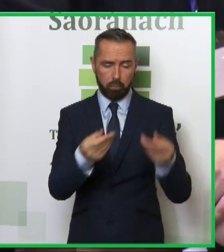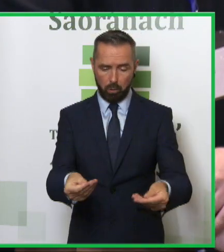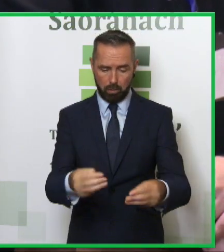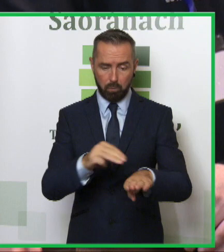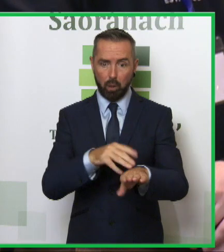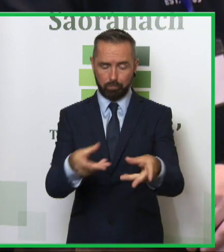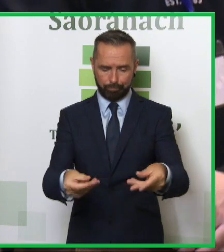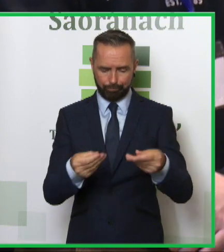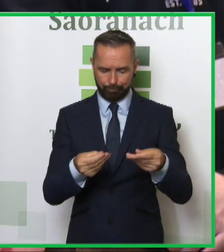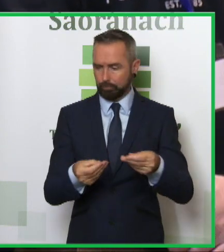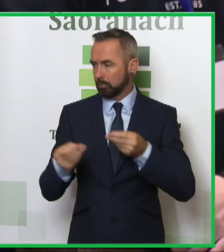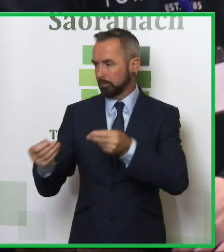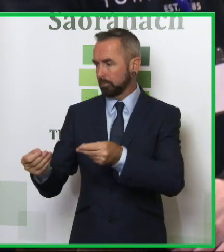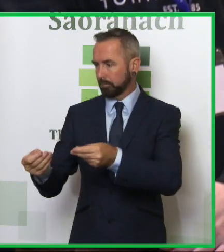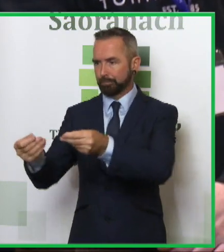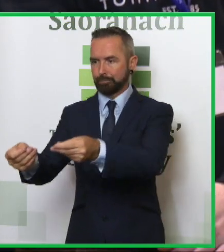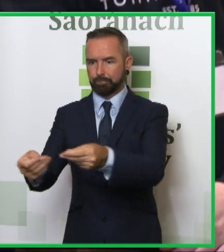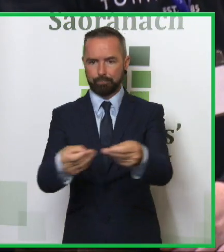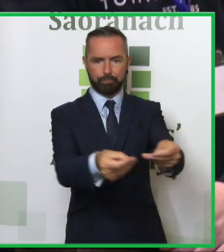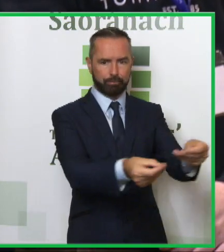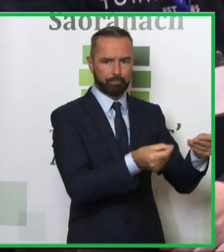mentioning timeframes and action plans and